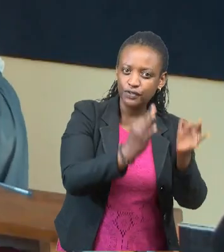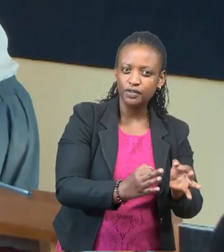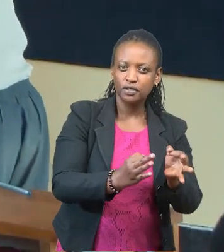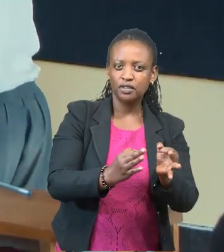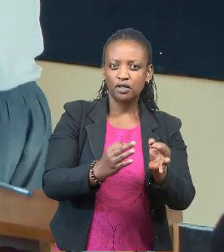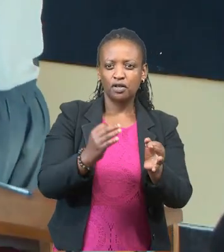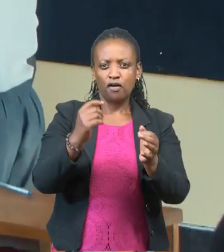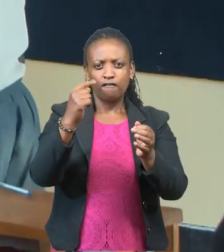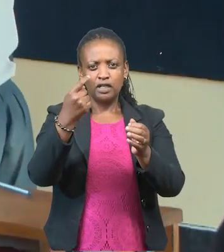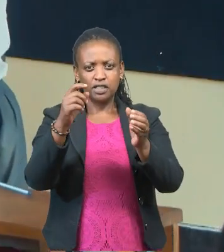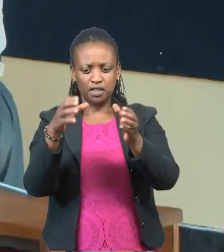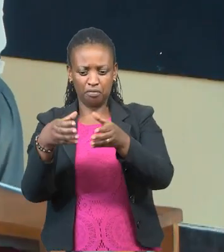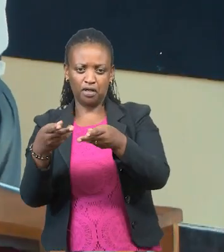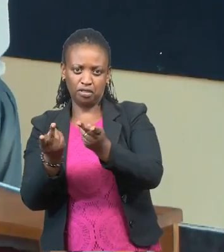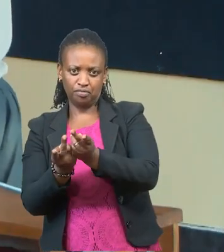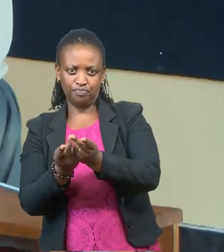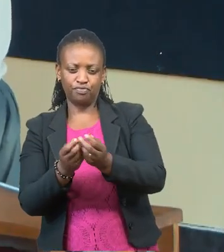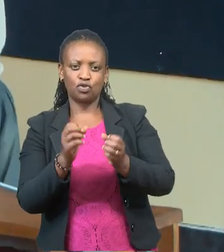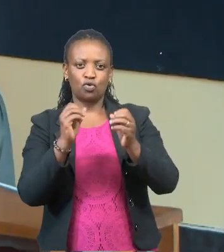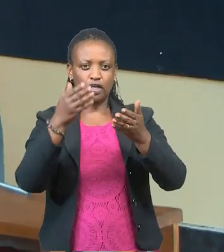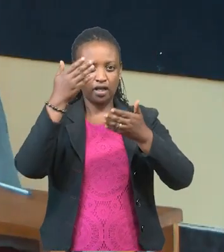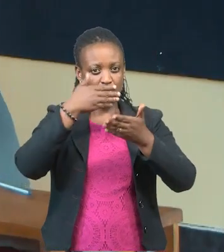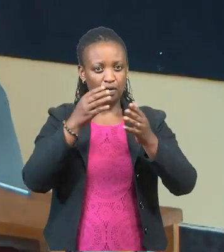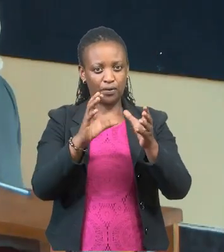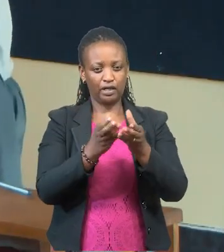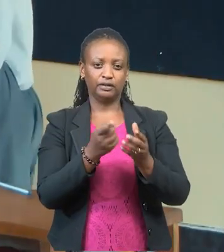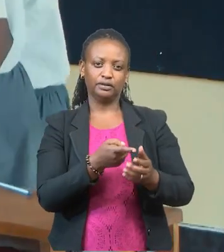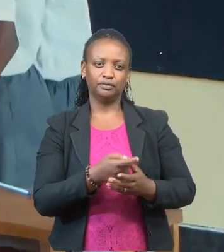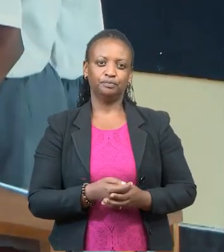here and face the class. You have to face the